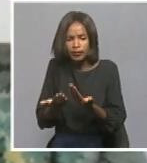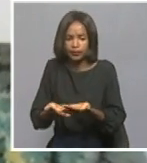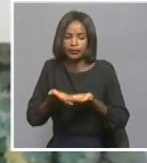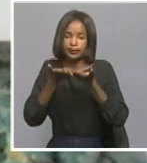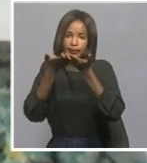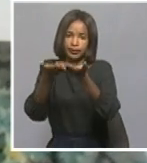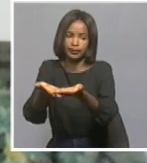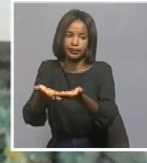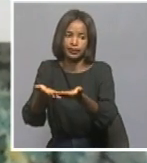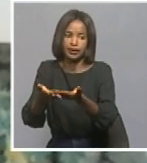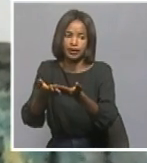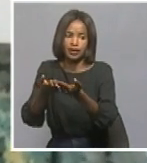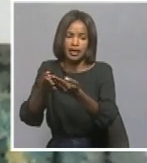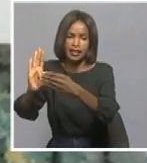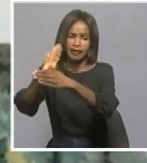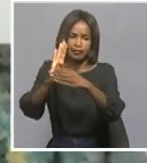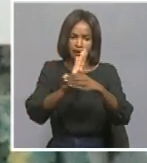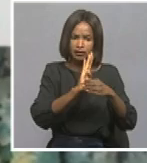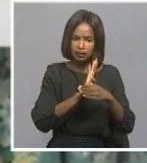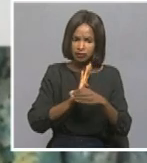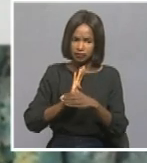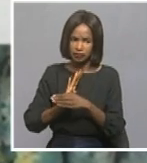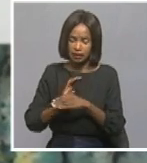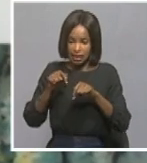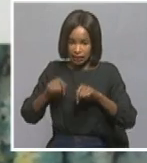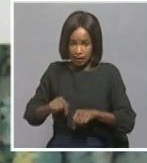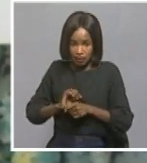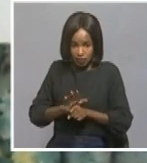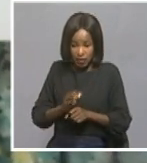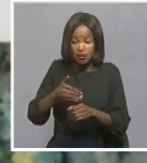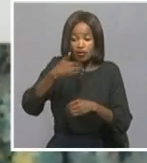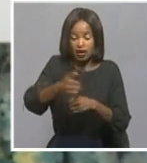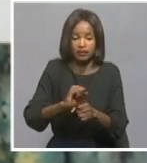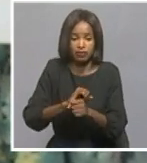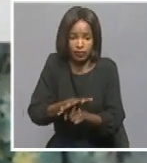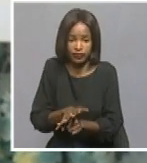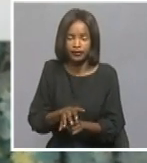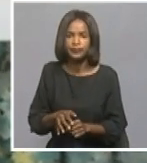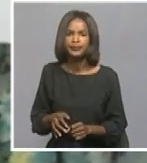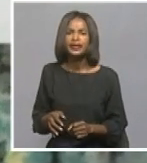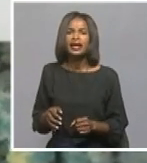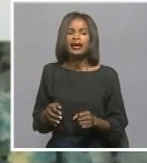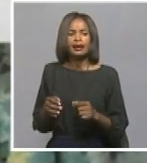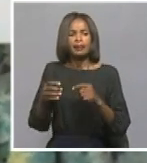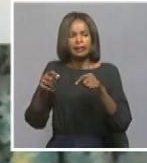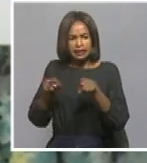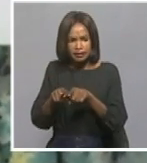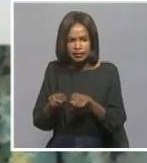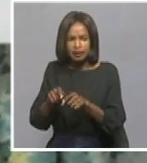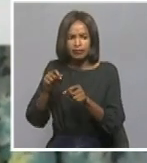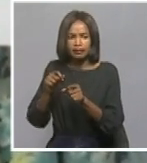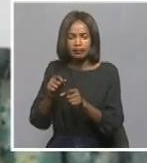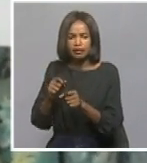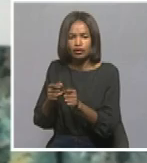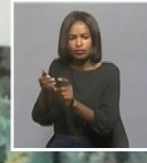to assist the businesses during this time and after COVID, but also to be able to mobilize private sector